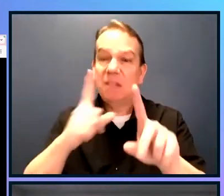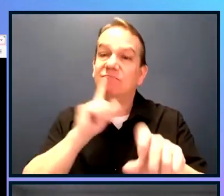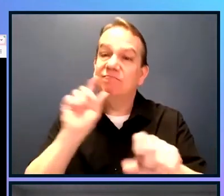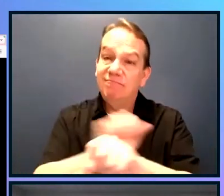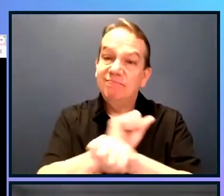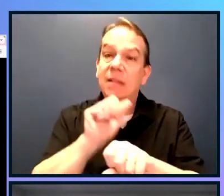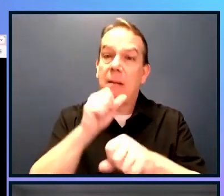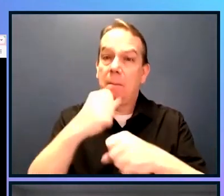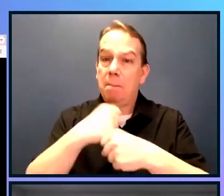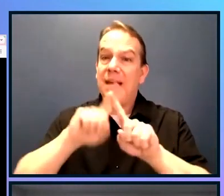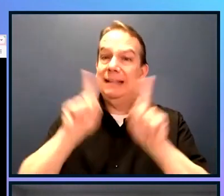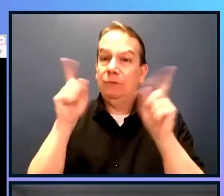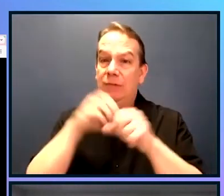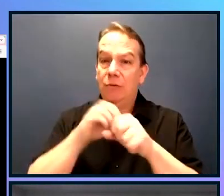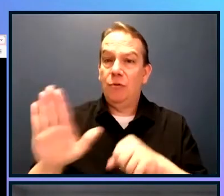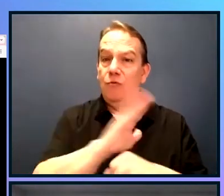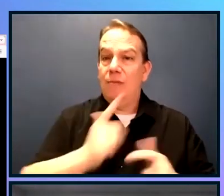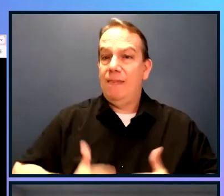difference.